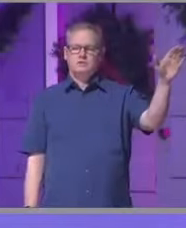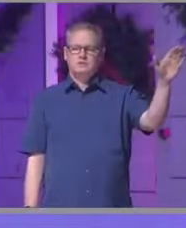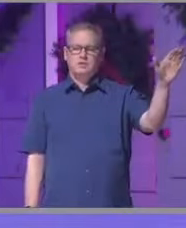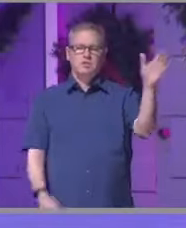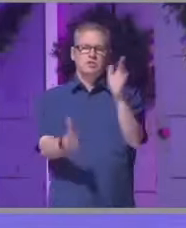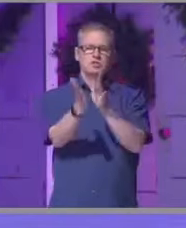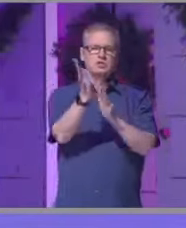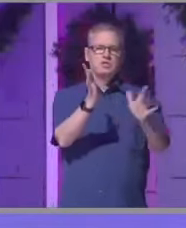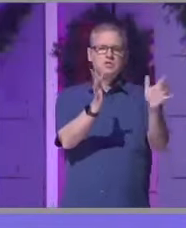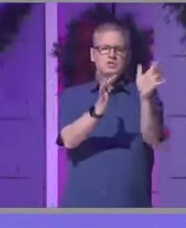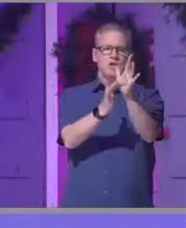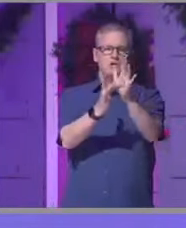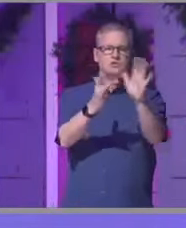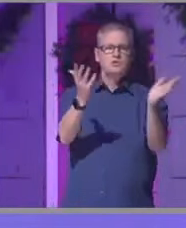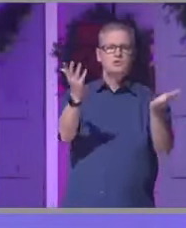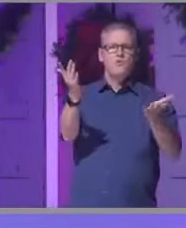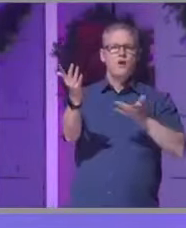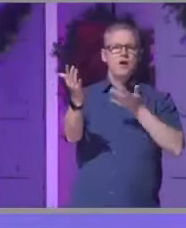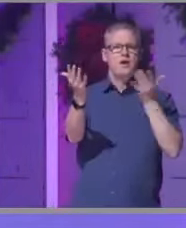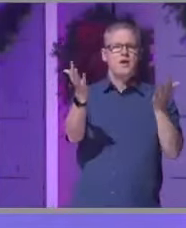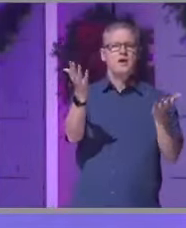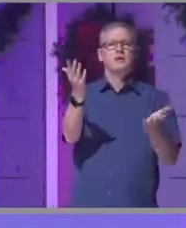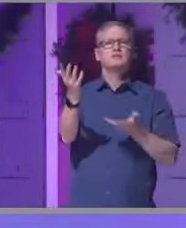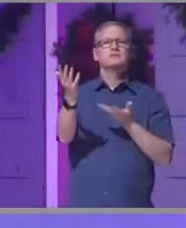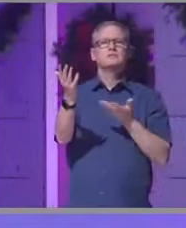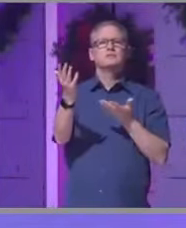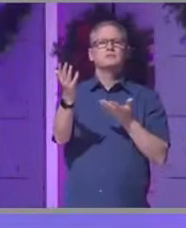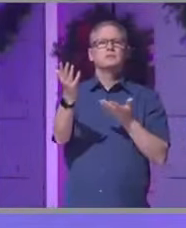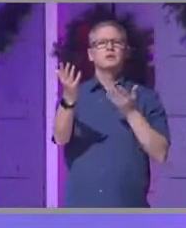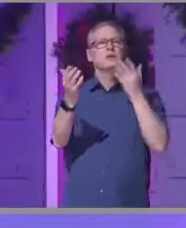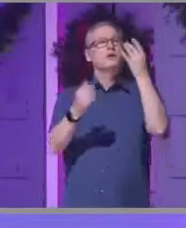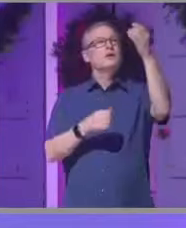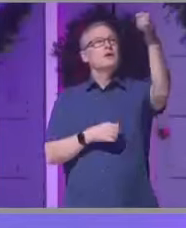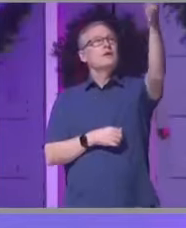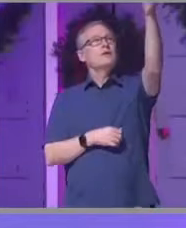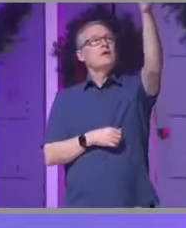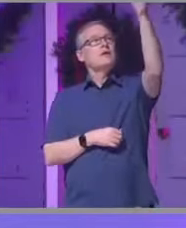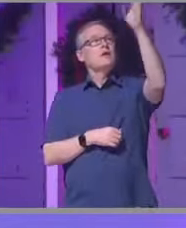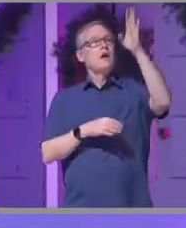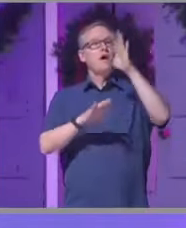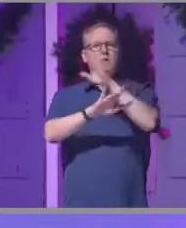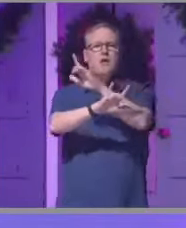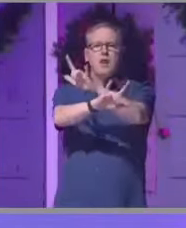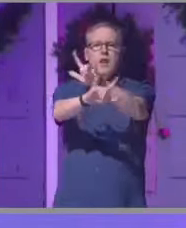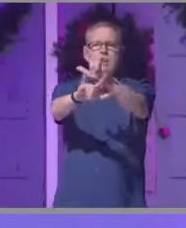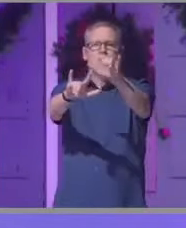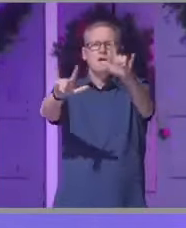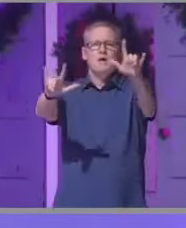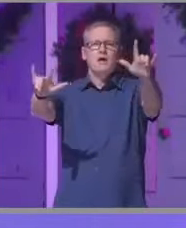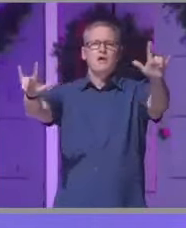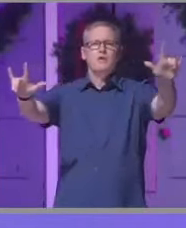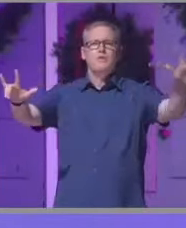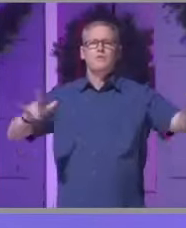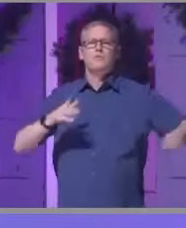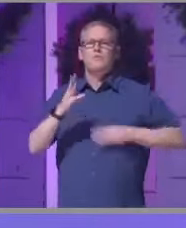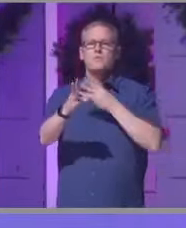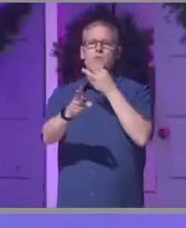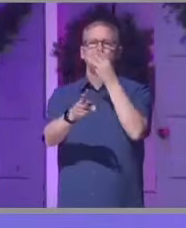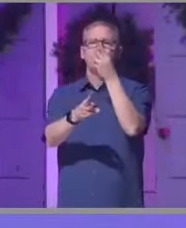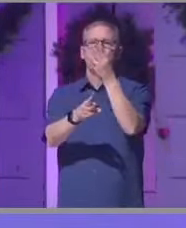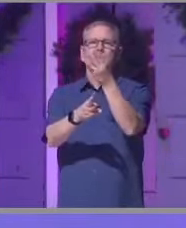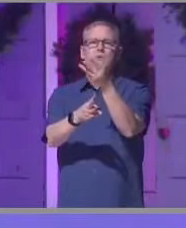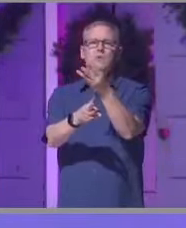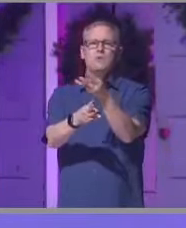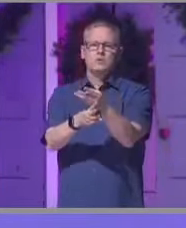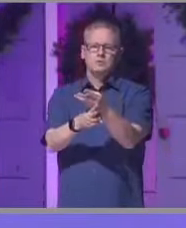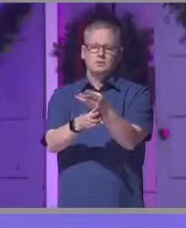cross. Jesus is waiting. God so loved the